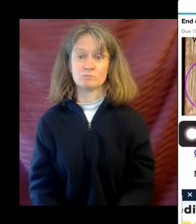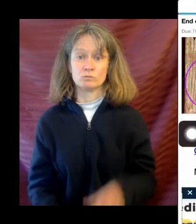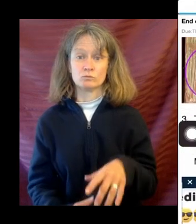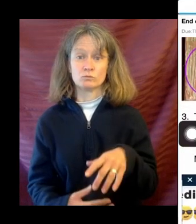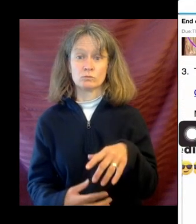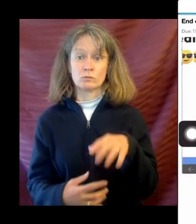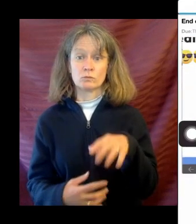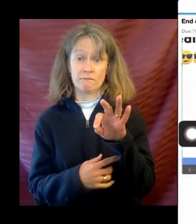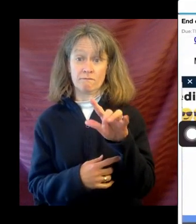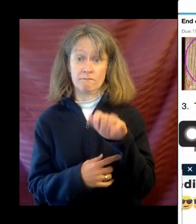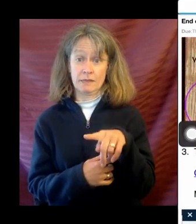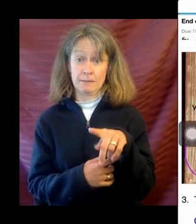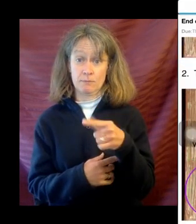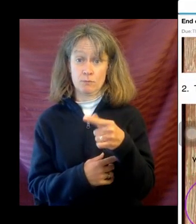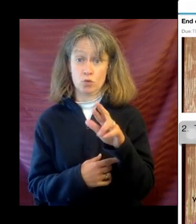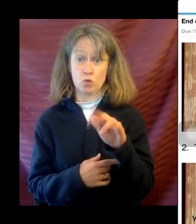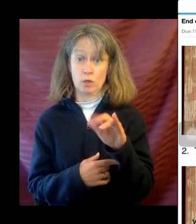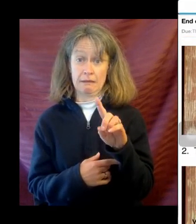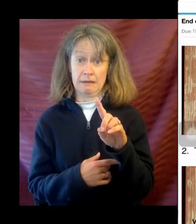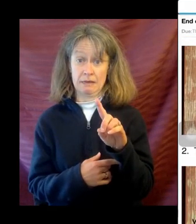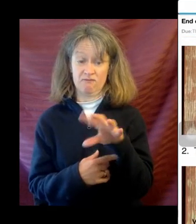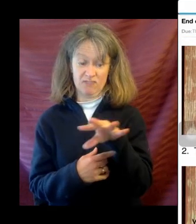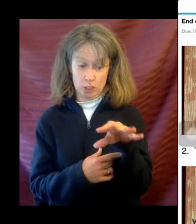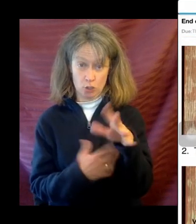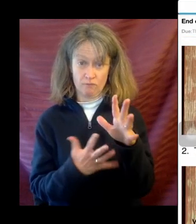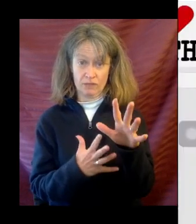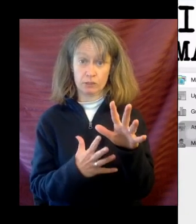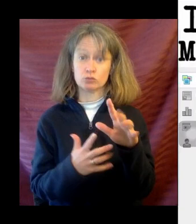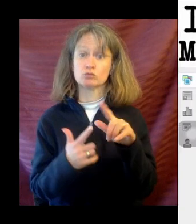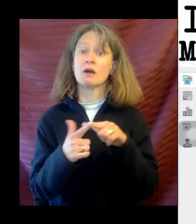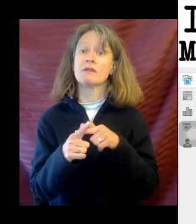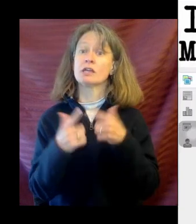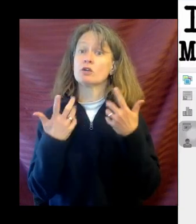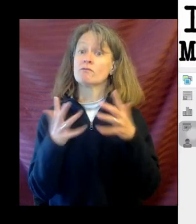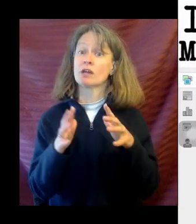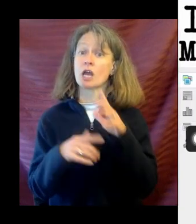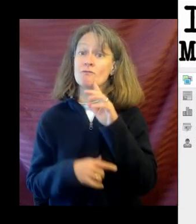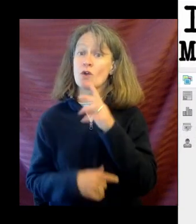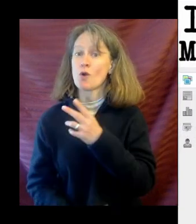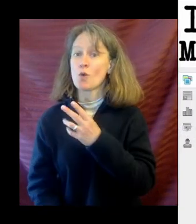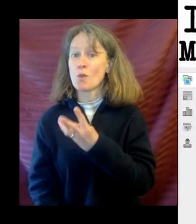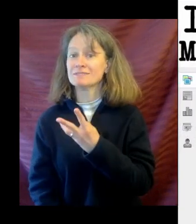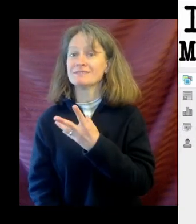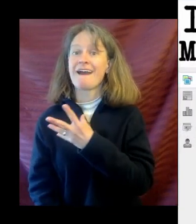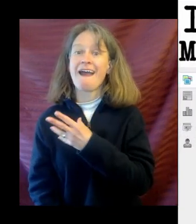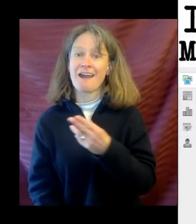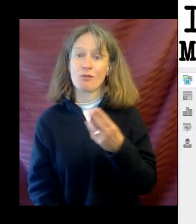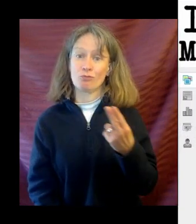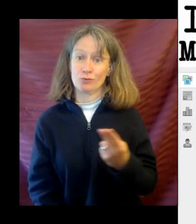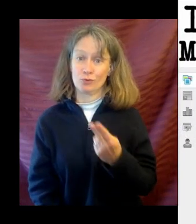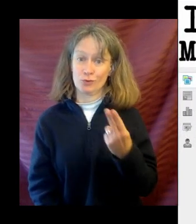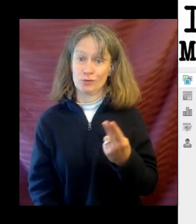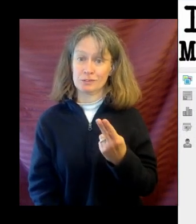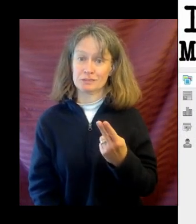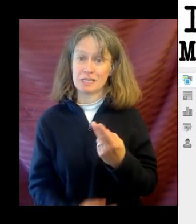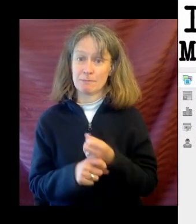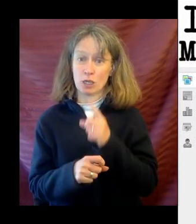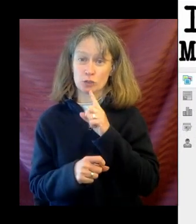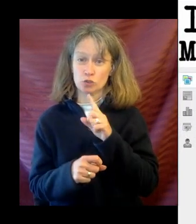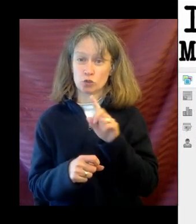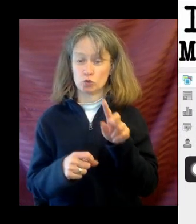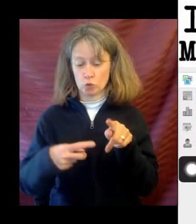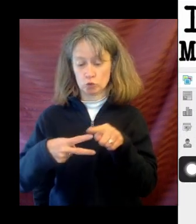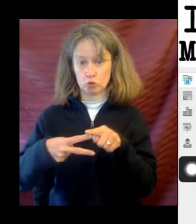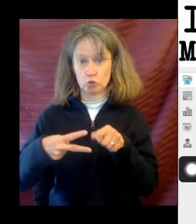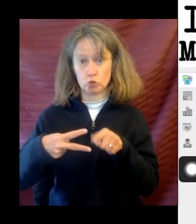grid, that's it for Wednesday and Thursday. So make sure you do those 2